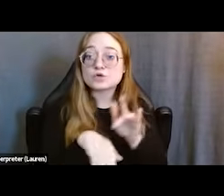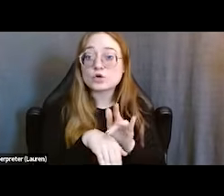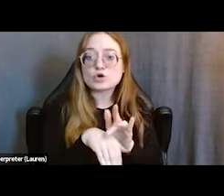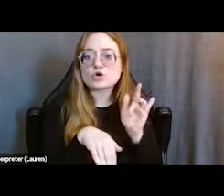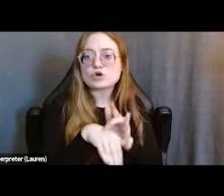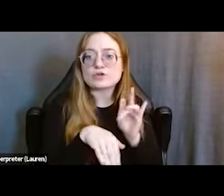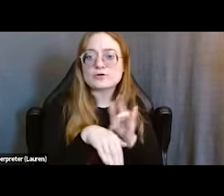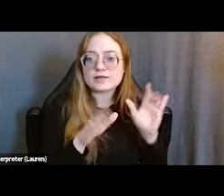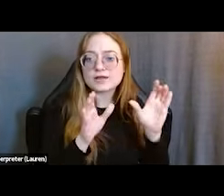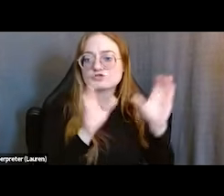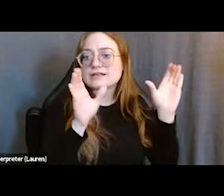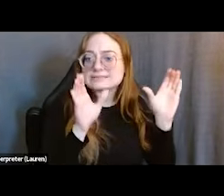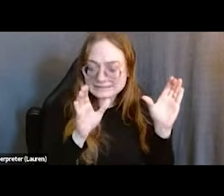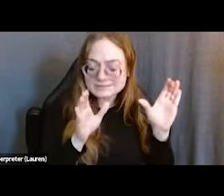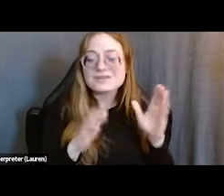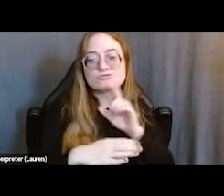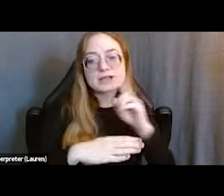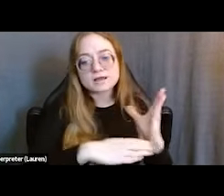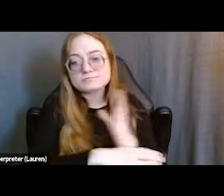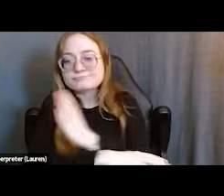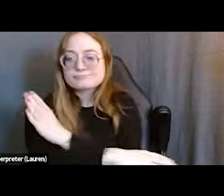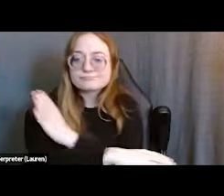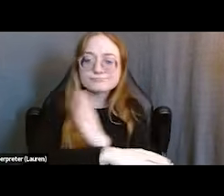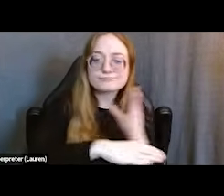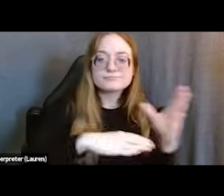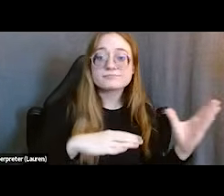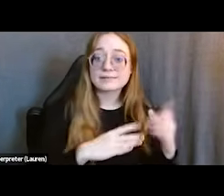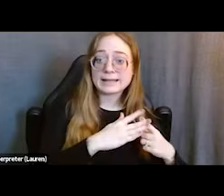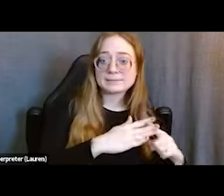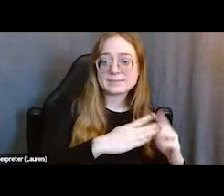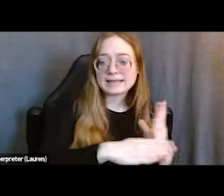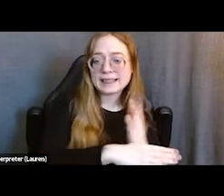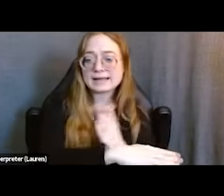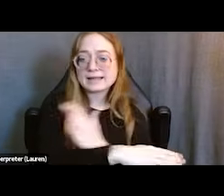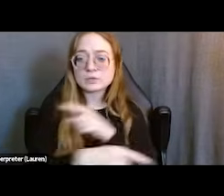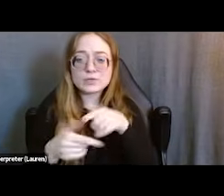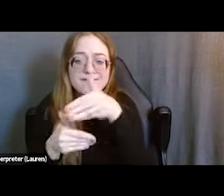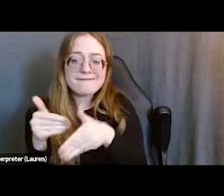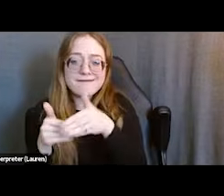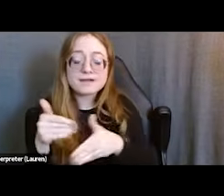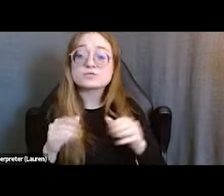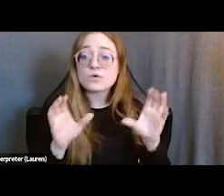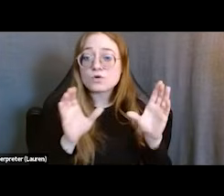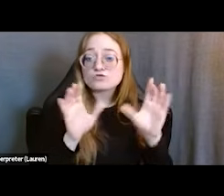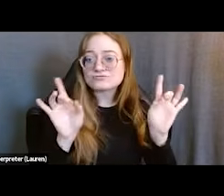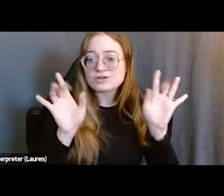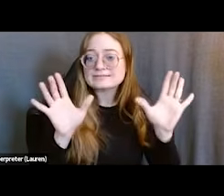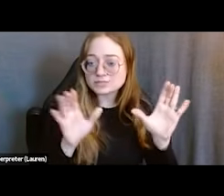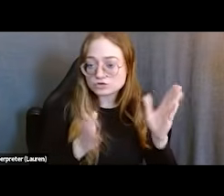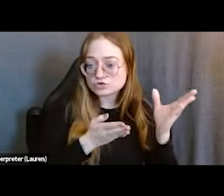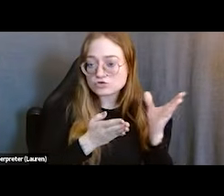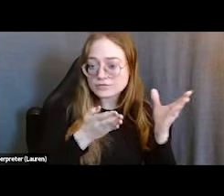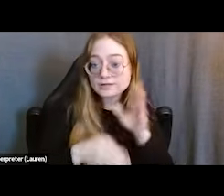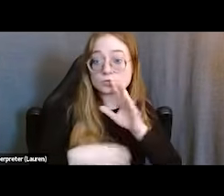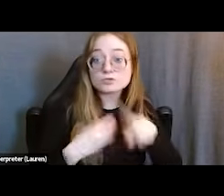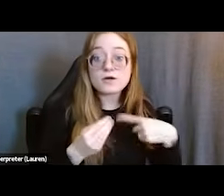see crisis on a continuum, it's really important to understand that the crisis services we're talking about in terms of mobile response and stabilization